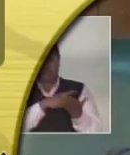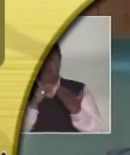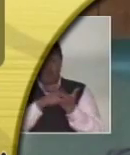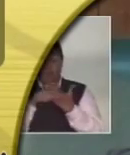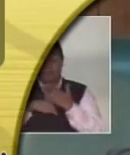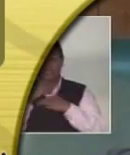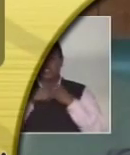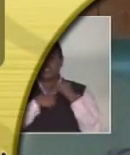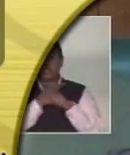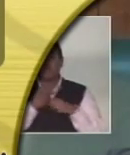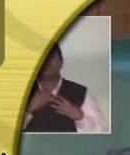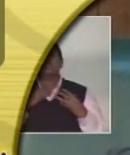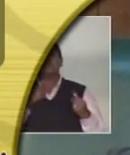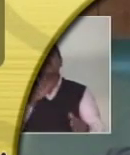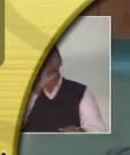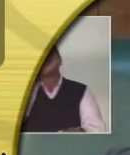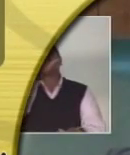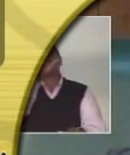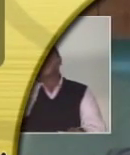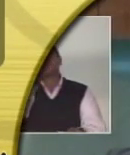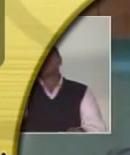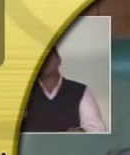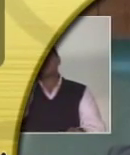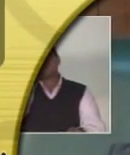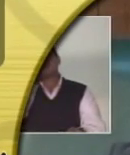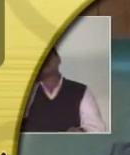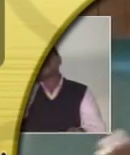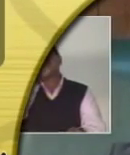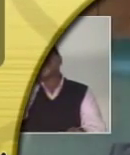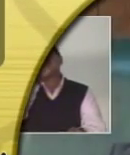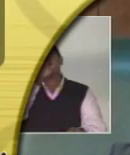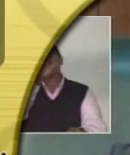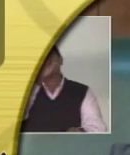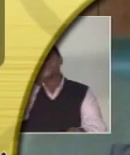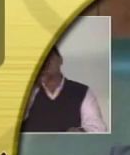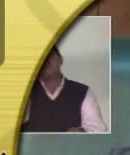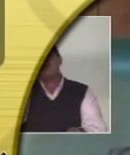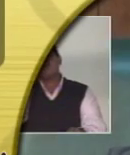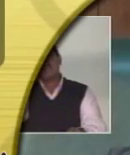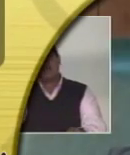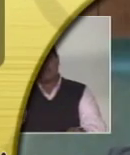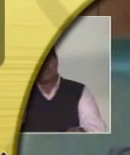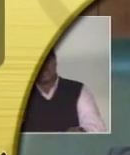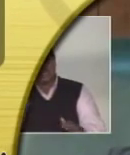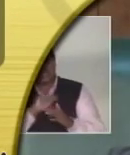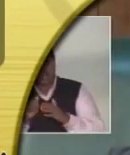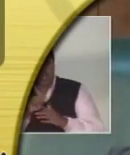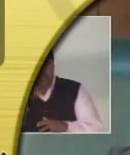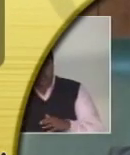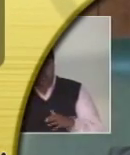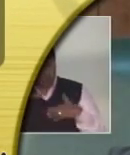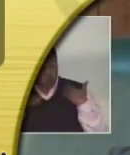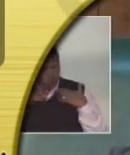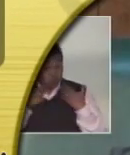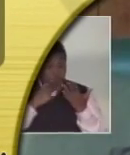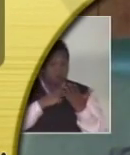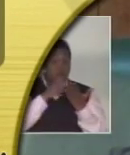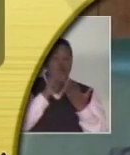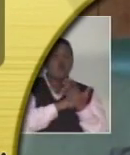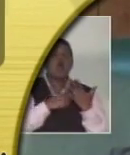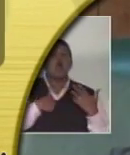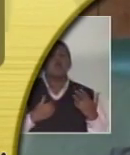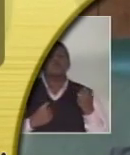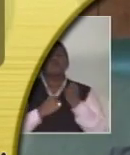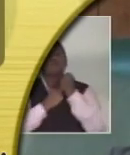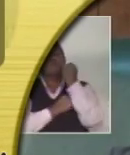This year, we're spending $344.6 million on youth programs, and we have even bolstered them even more, on top of